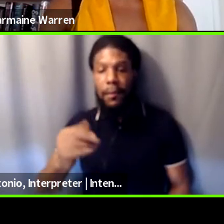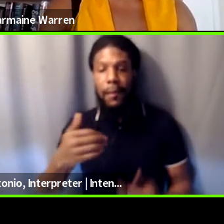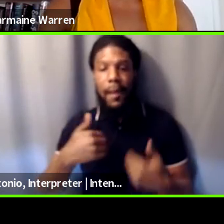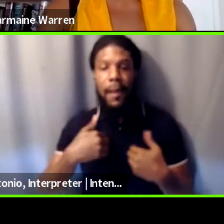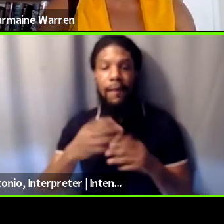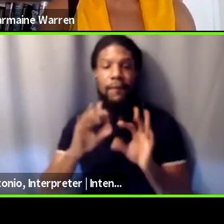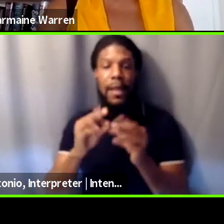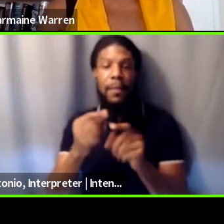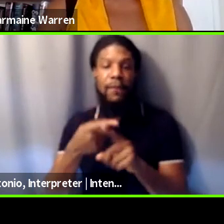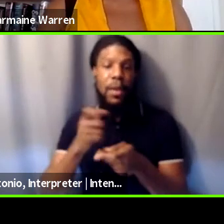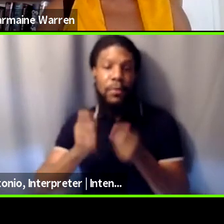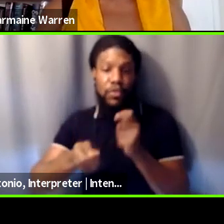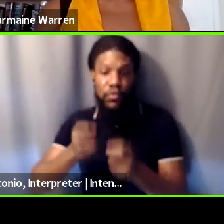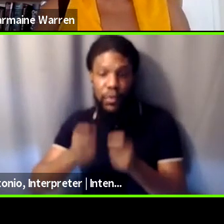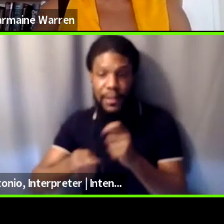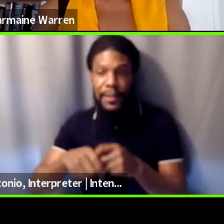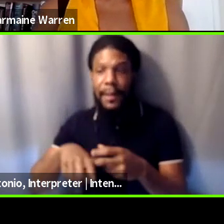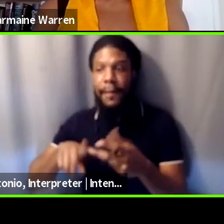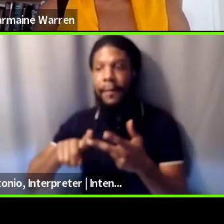blah, blah, blah, blah. We're around.